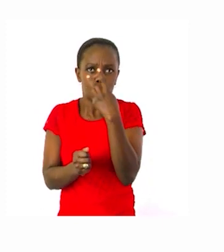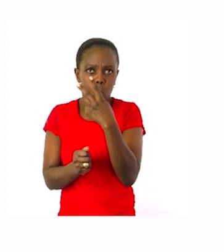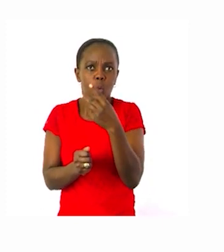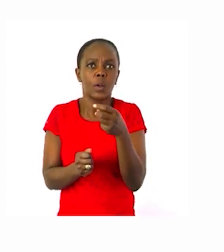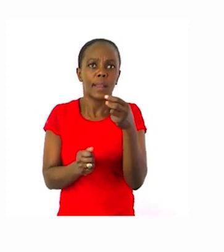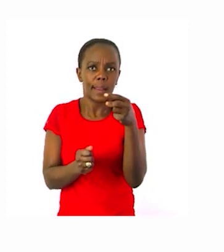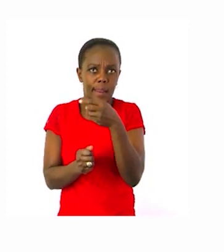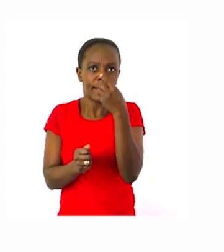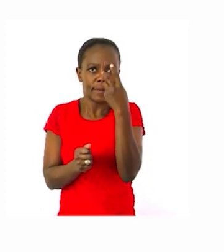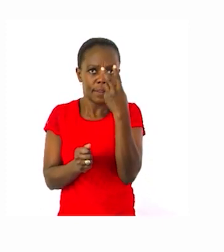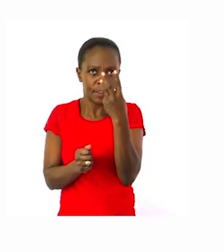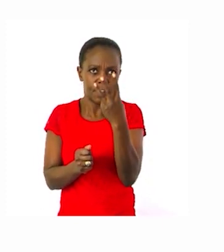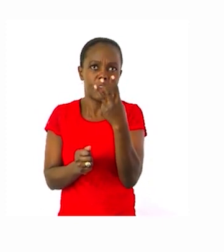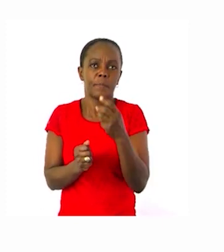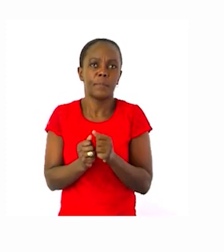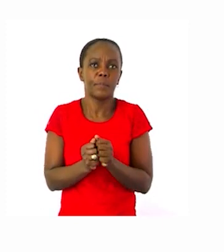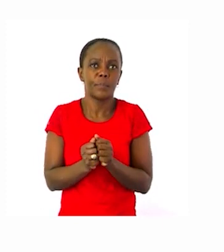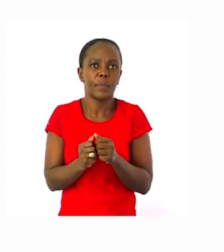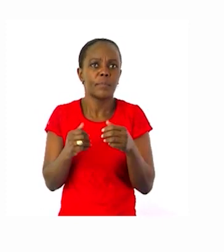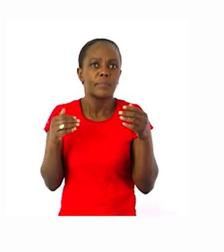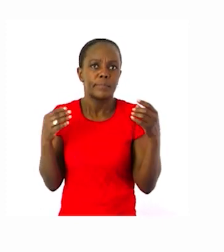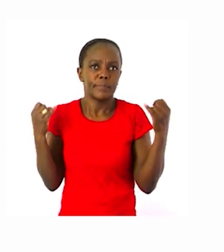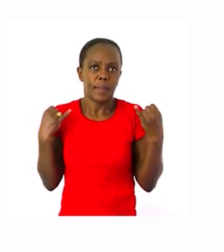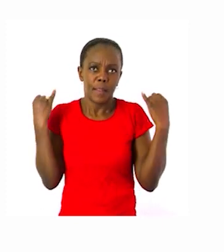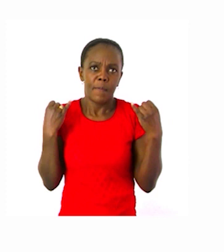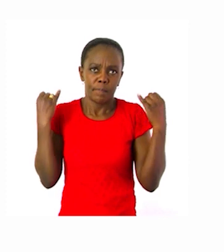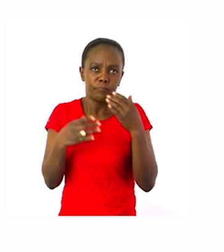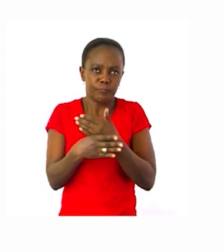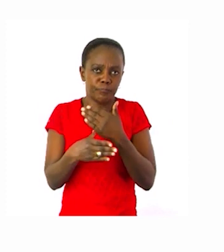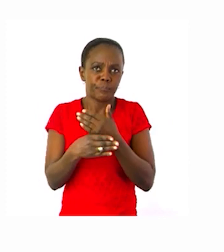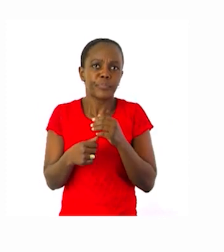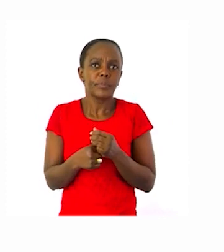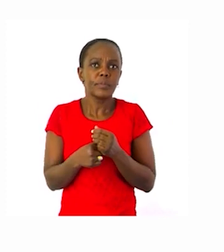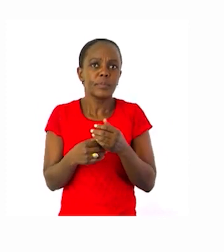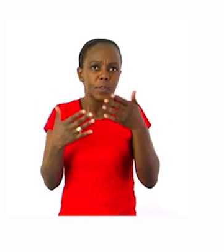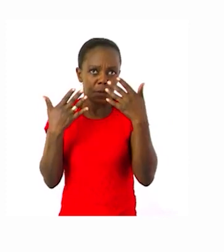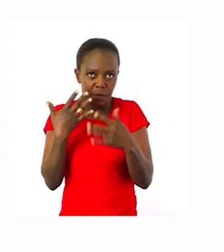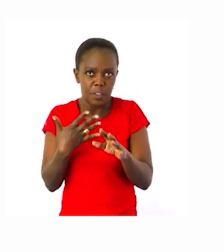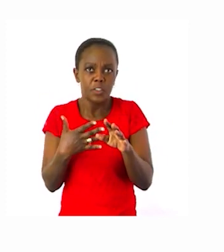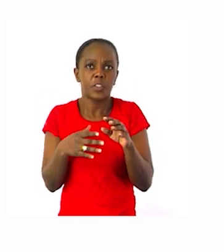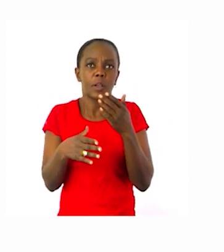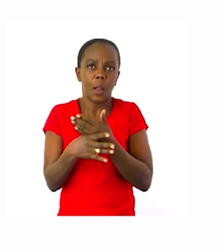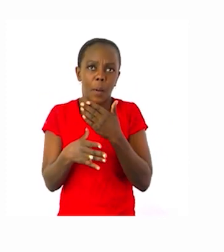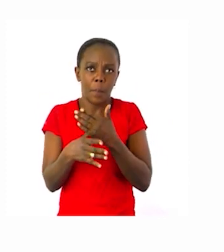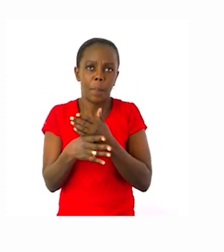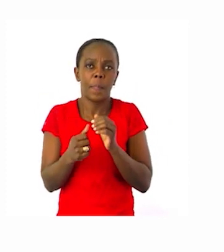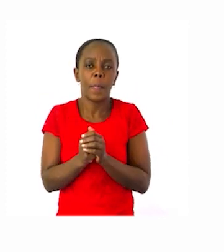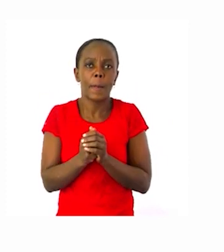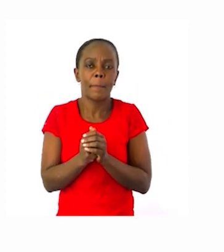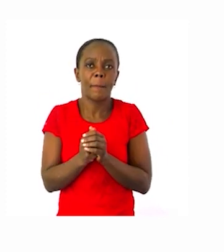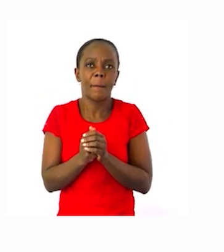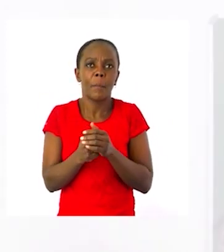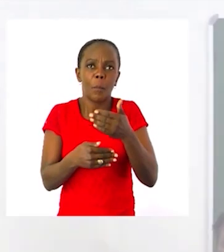3. Have fun with this activity. We have now come to the end of our lesson.